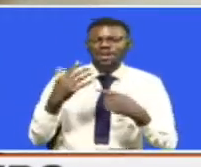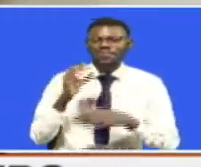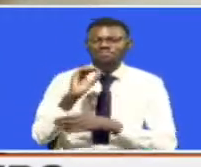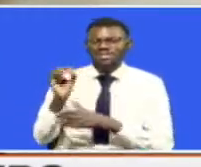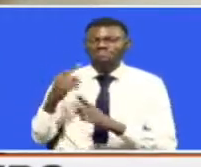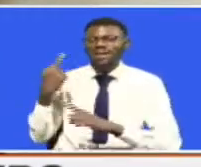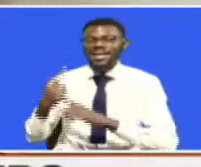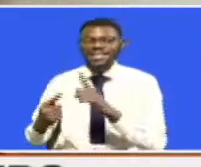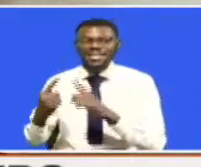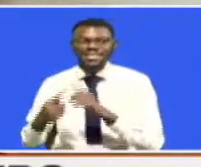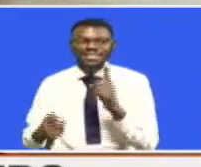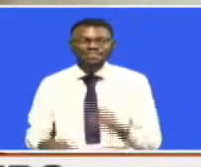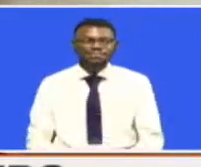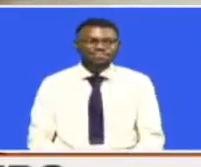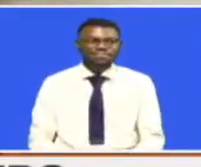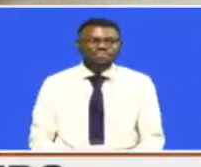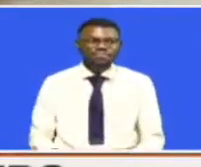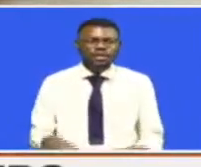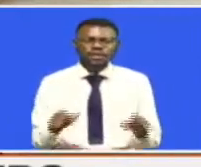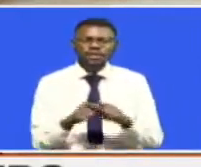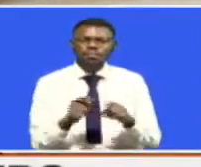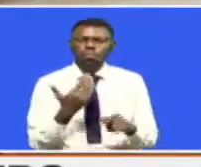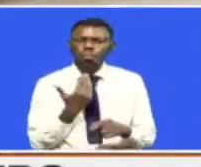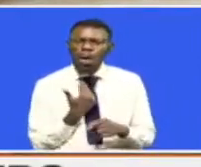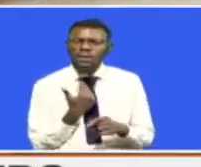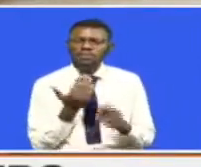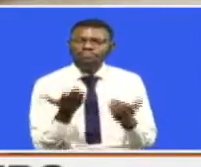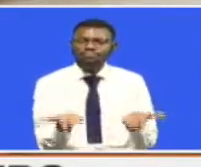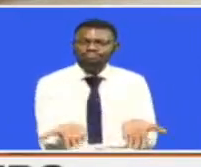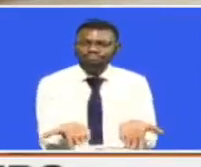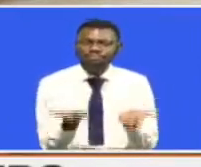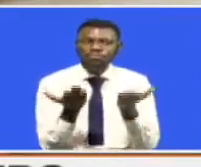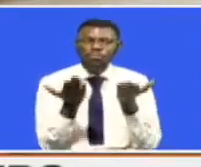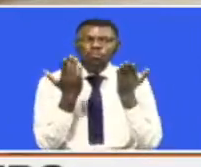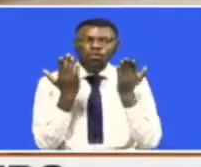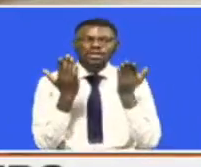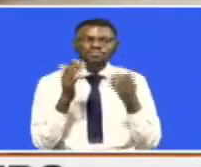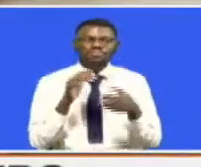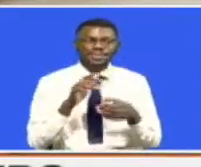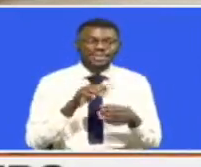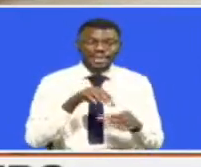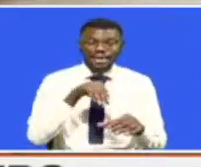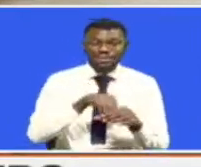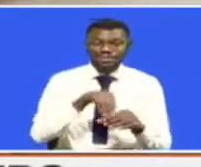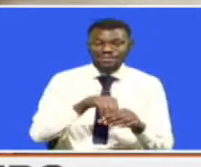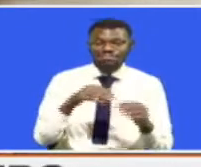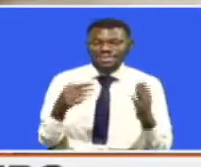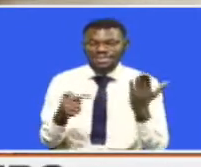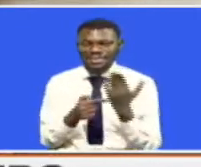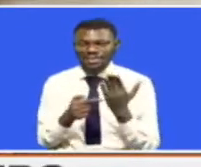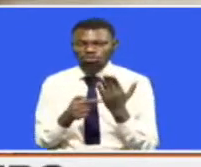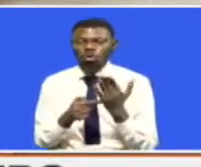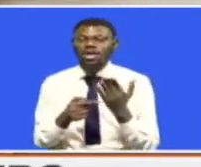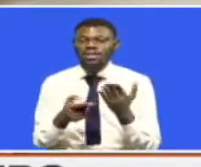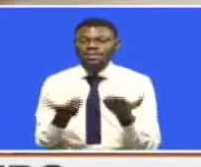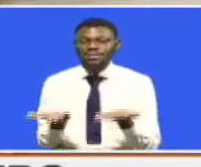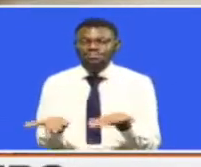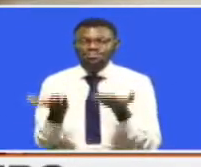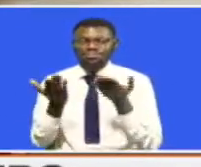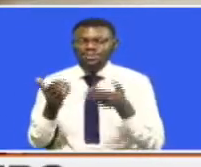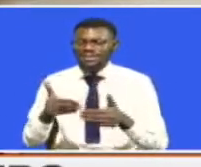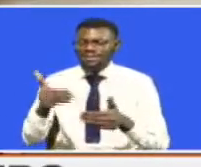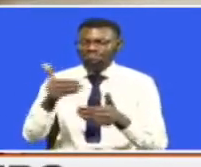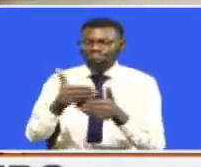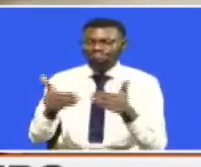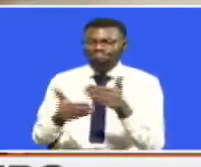want to discuss ways in which we can promote the investment in digital and data infrastructure that is needed to